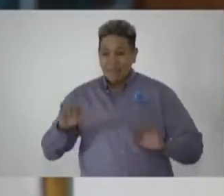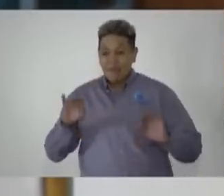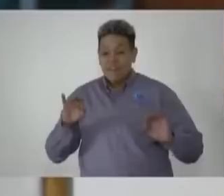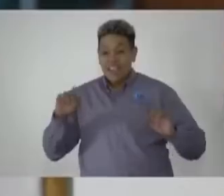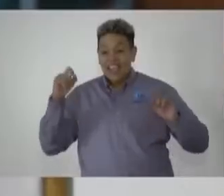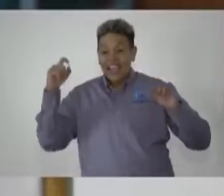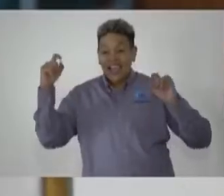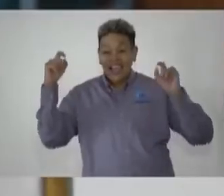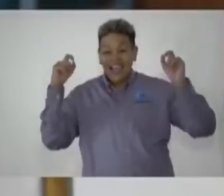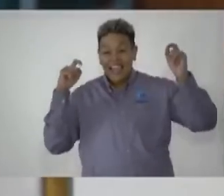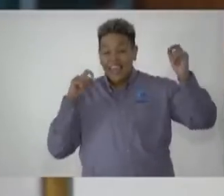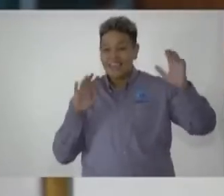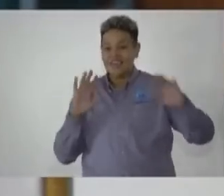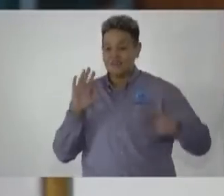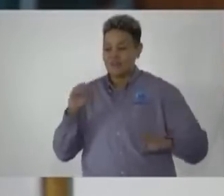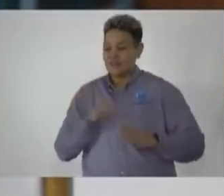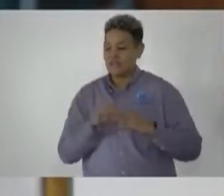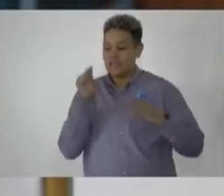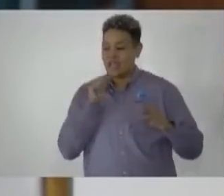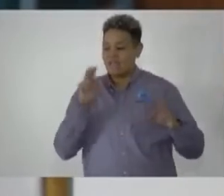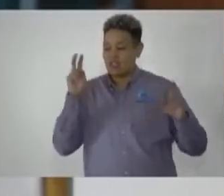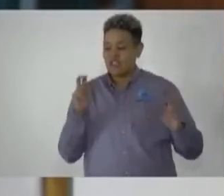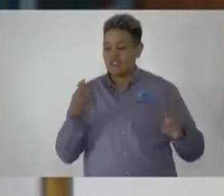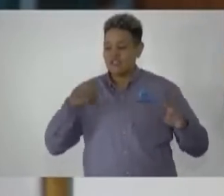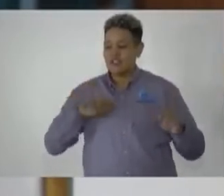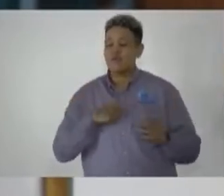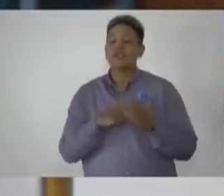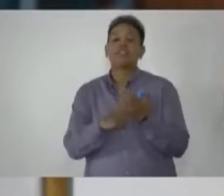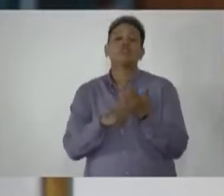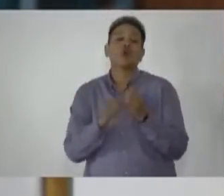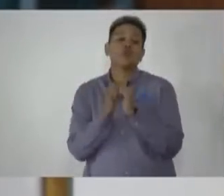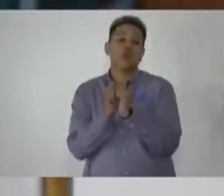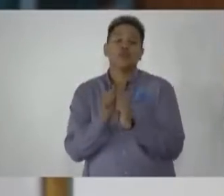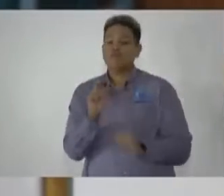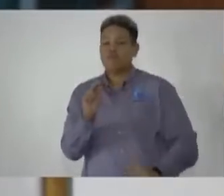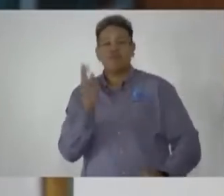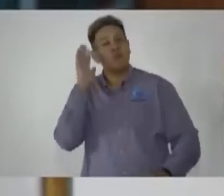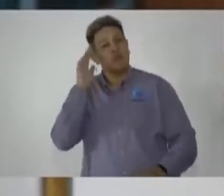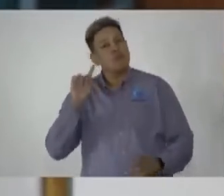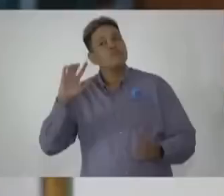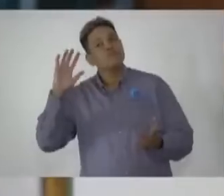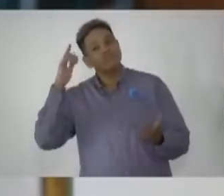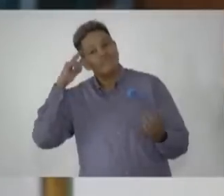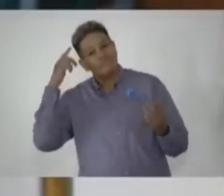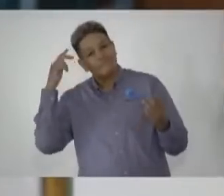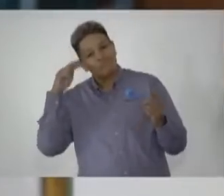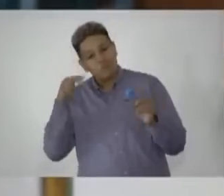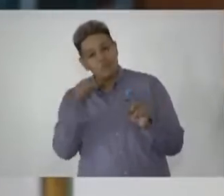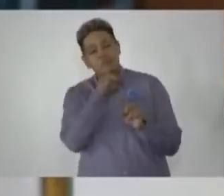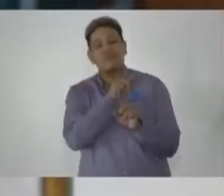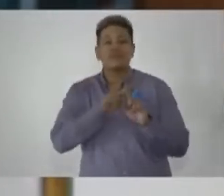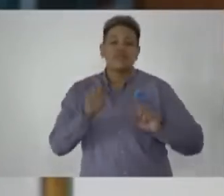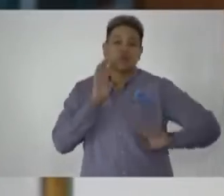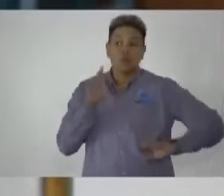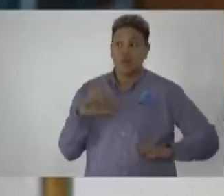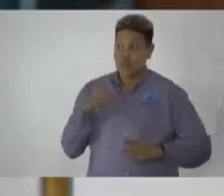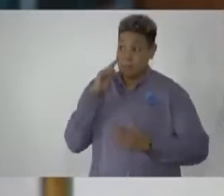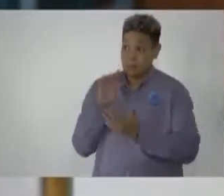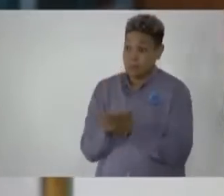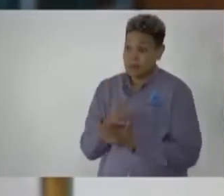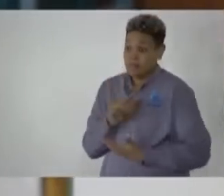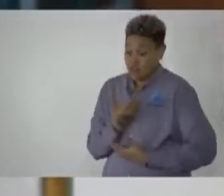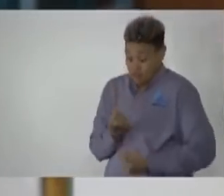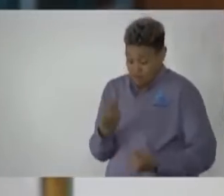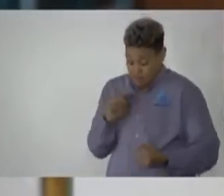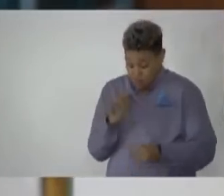in every issue that we deliberate on together. But I do believe, and I feel very confident, having worked with my